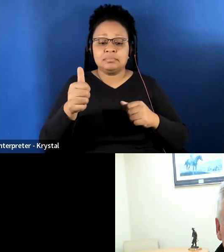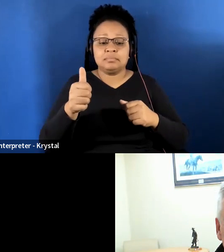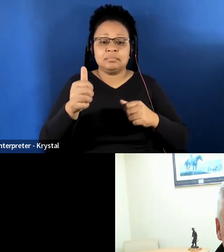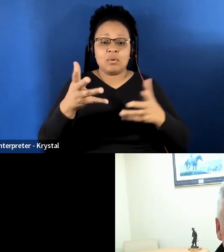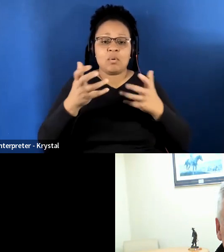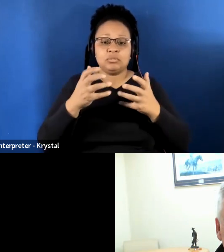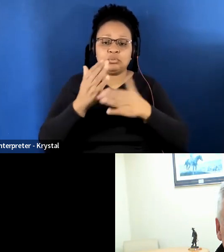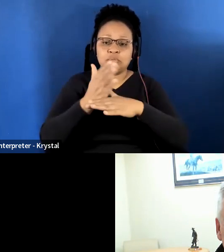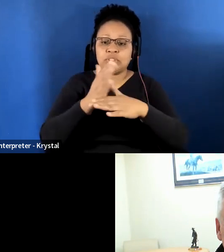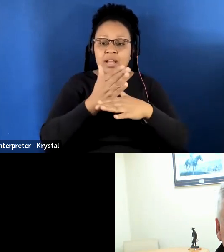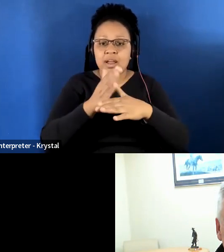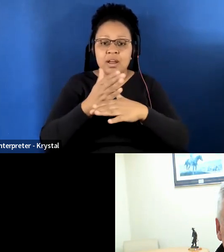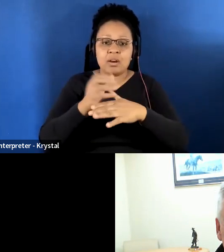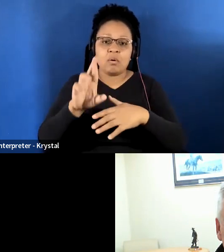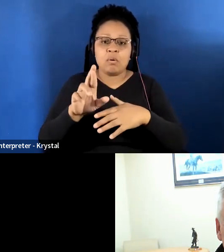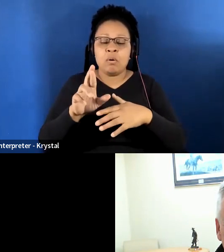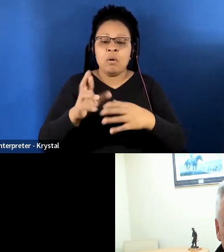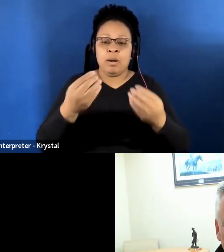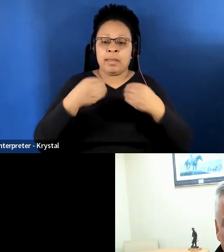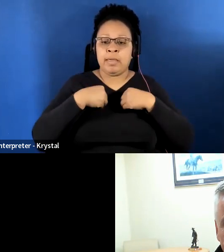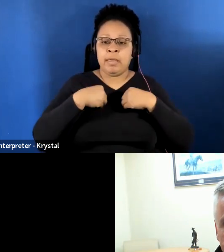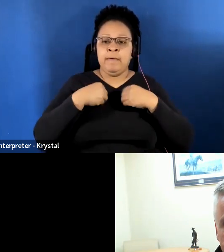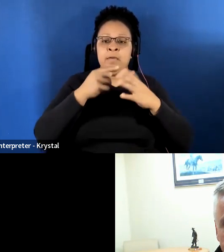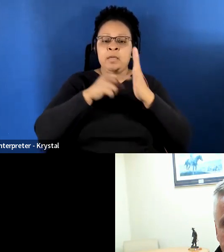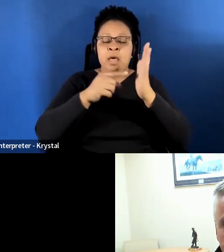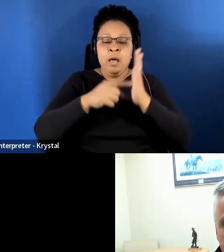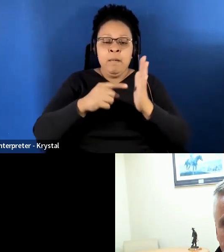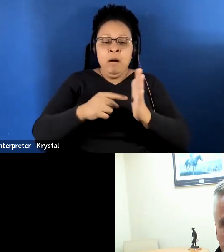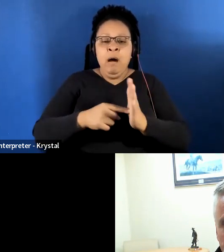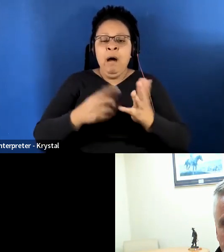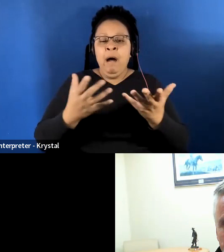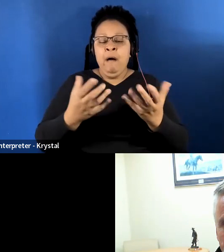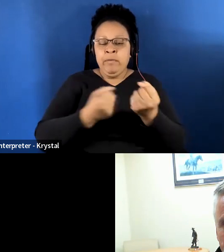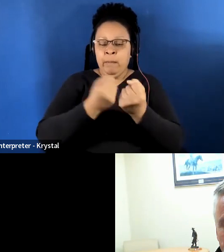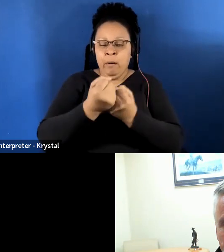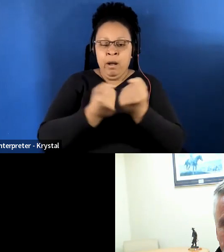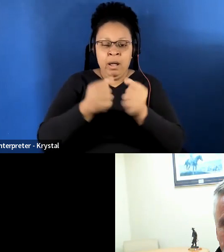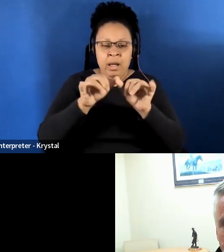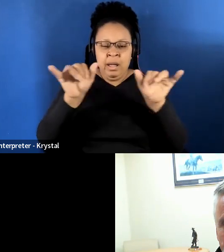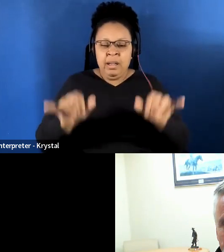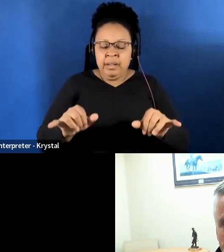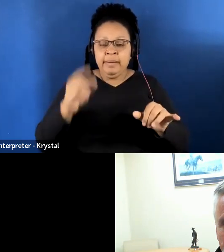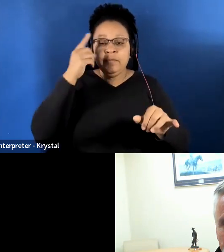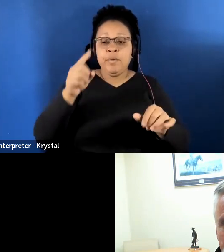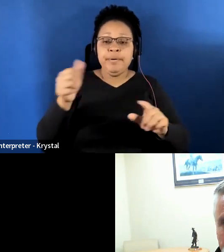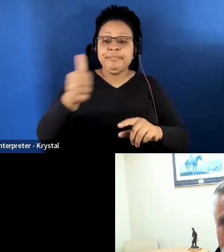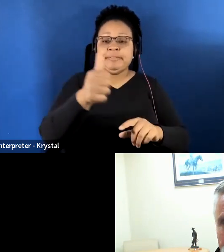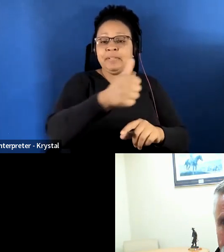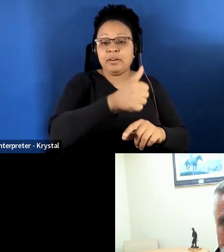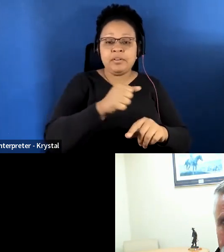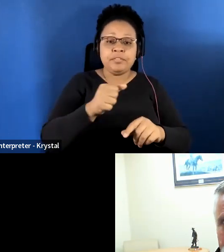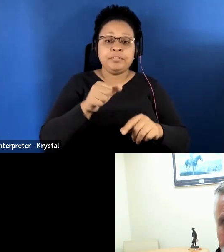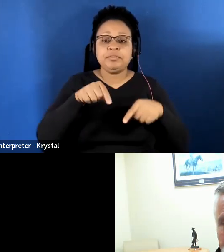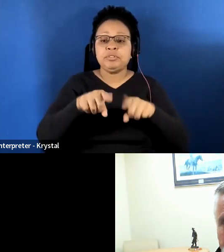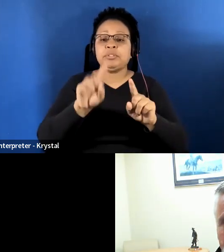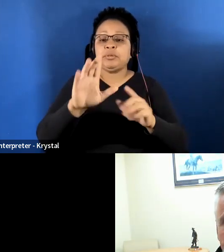share or give any examples of a support system for themselves in your